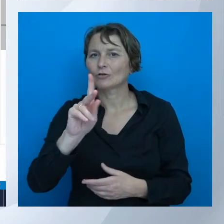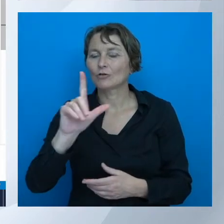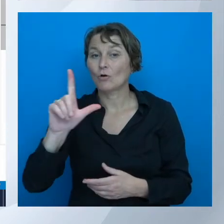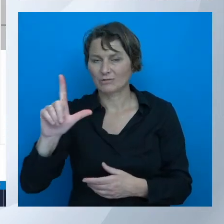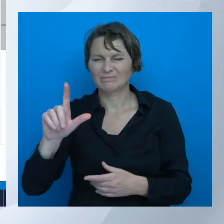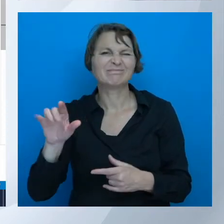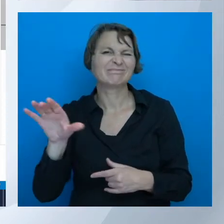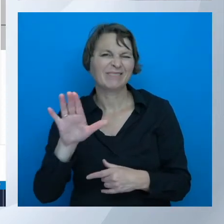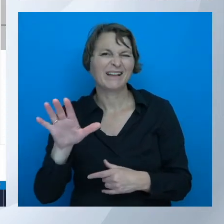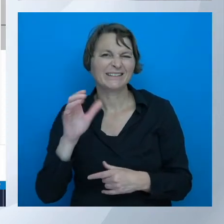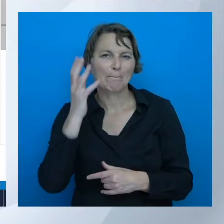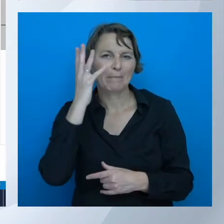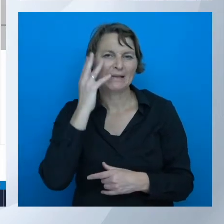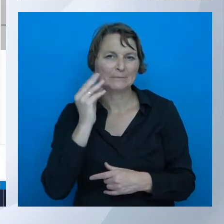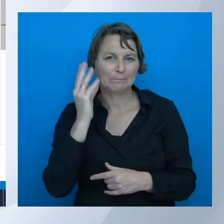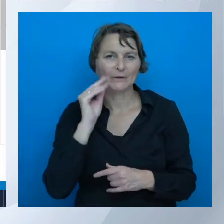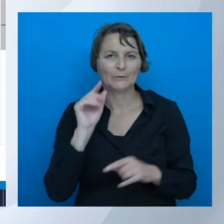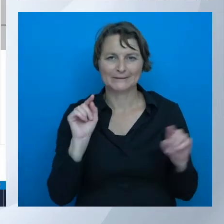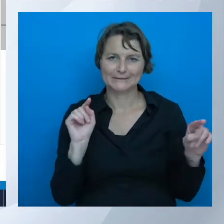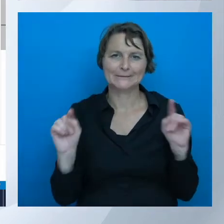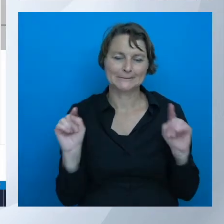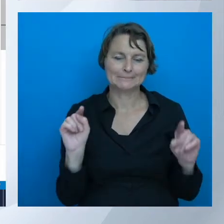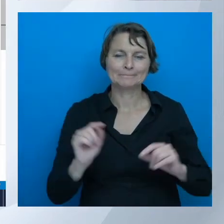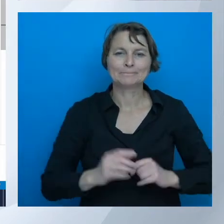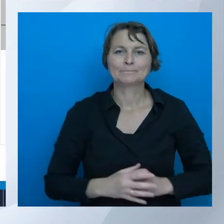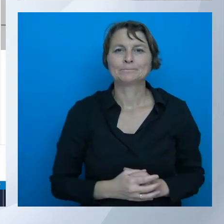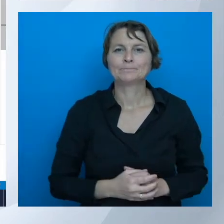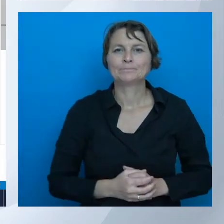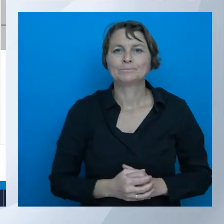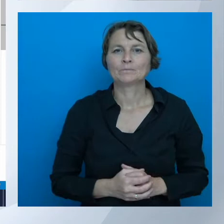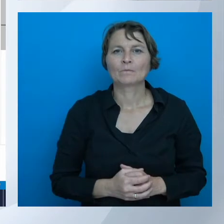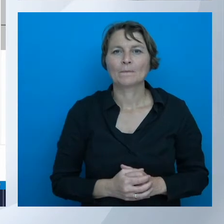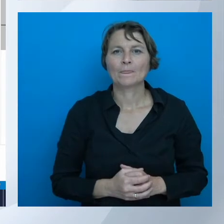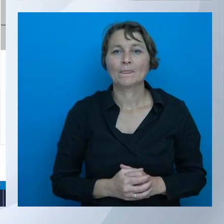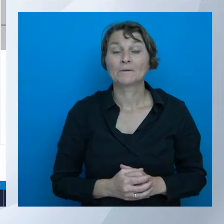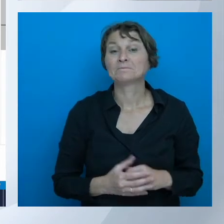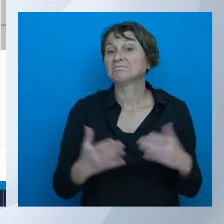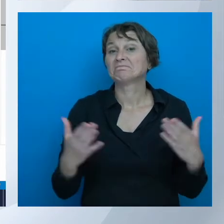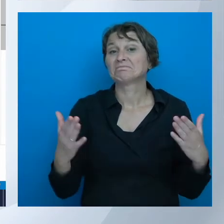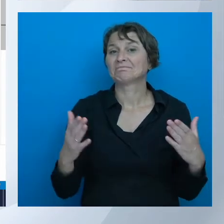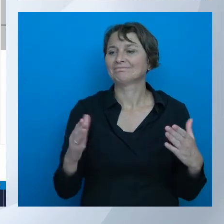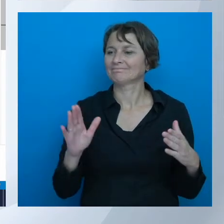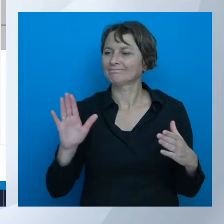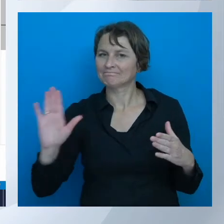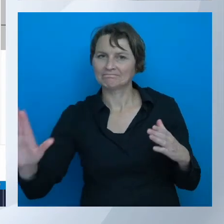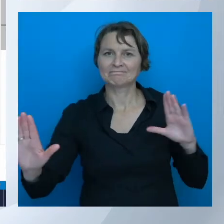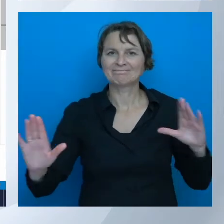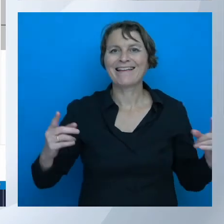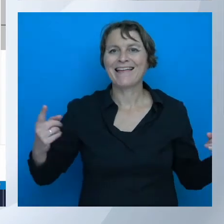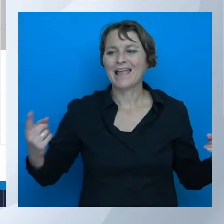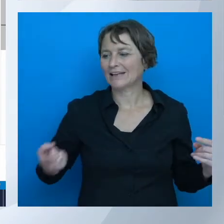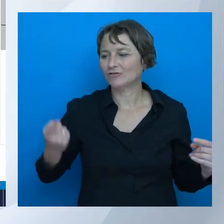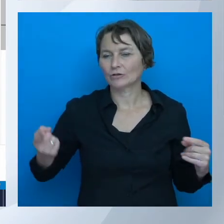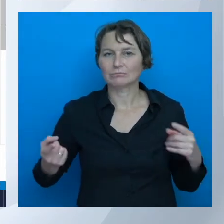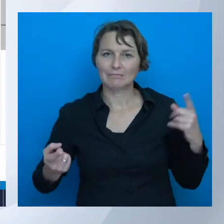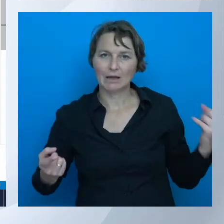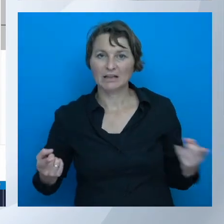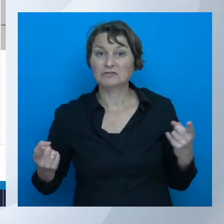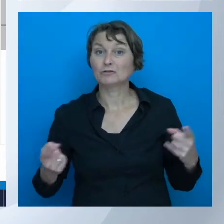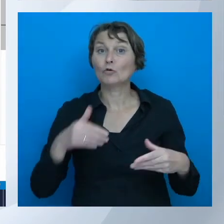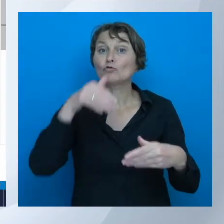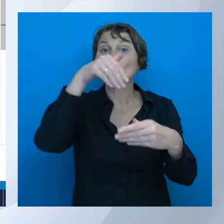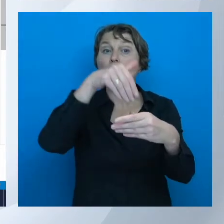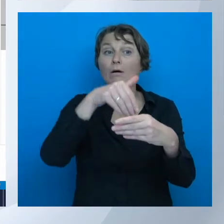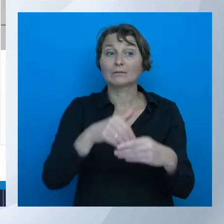of working with things, because, well, it's just a different engine. So you would still have your content structure, you would still have a